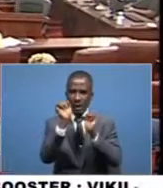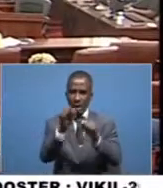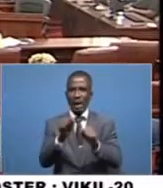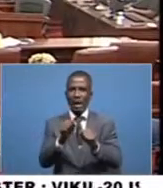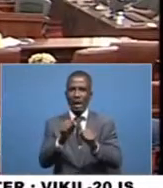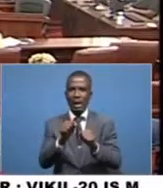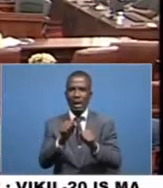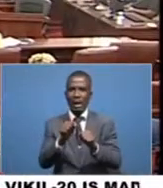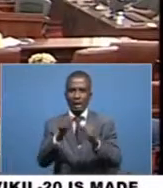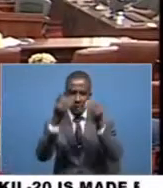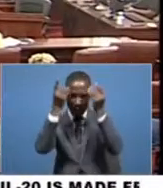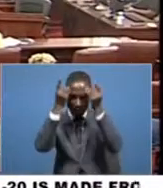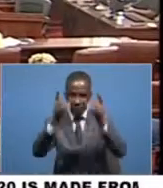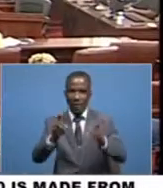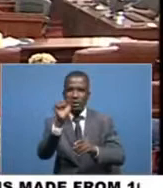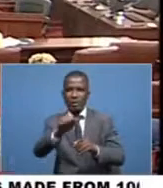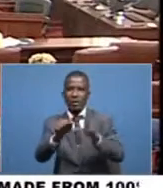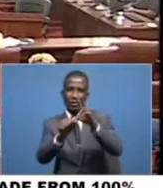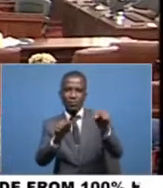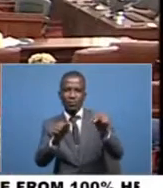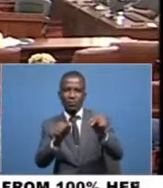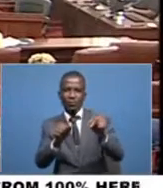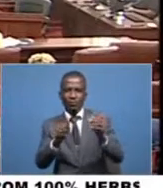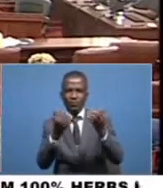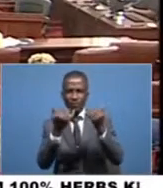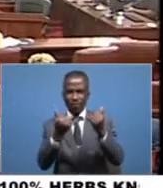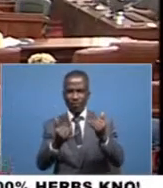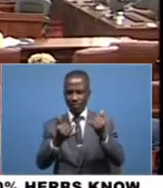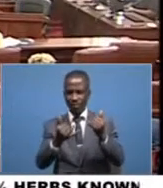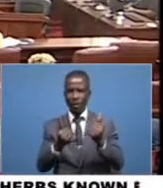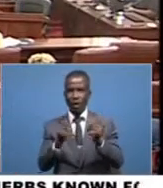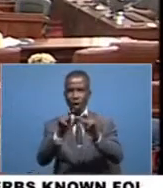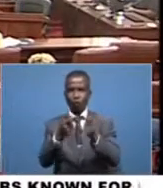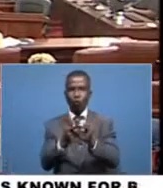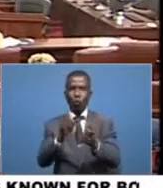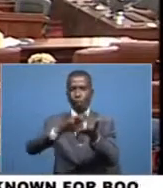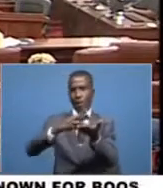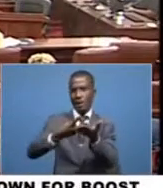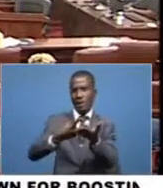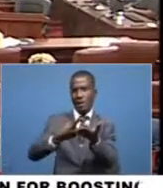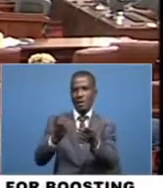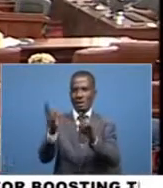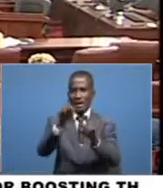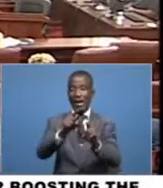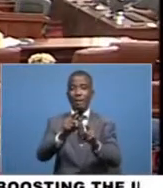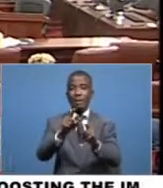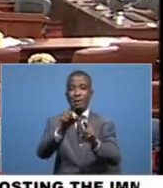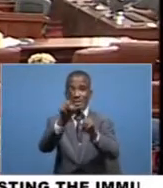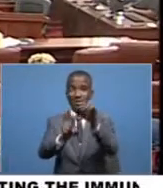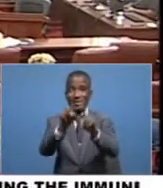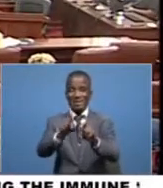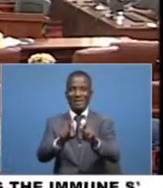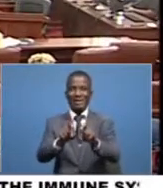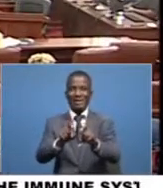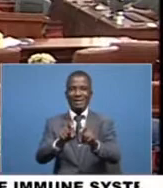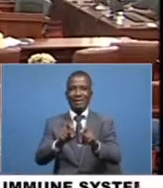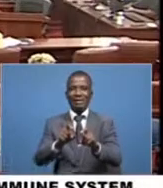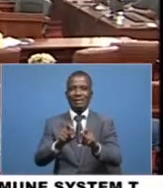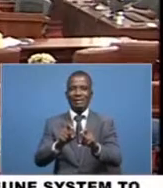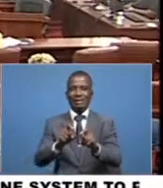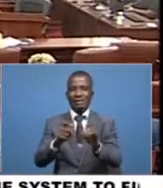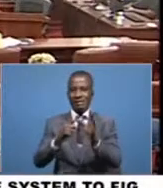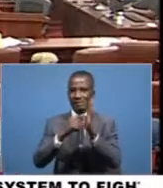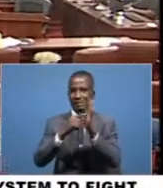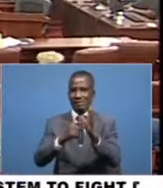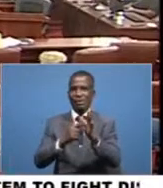The principle is the same in viva voce evidence, where a party or witness who mounts the witness box testifies in chief and fails to turn up